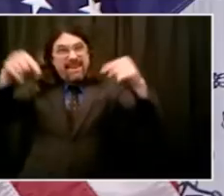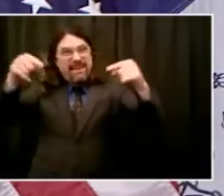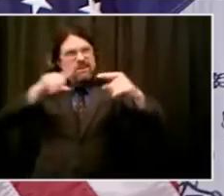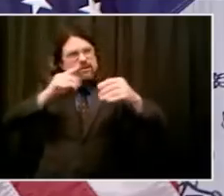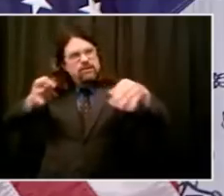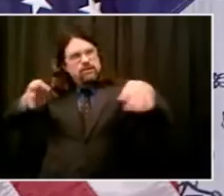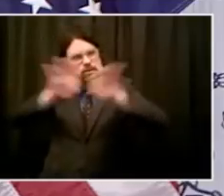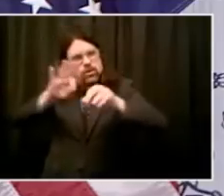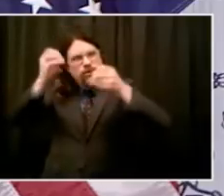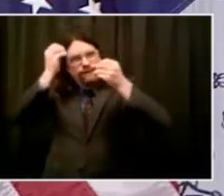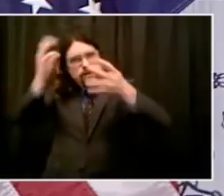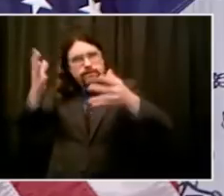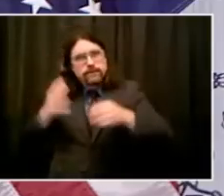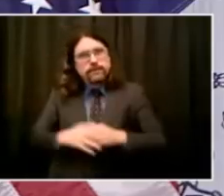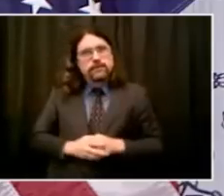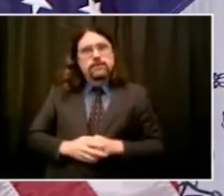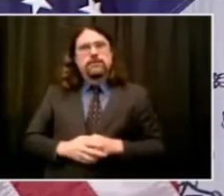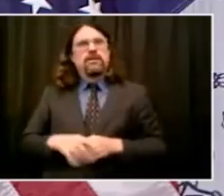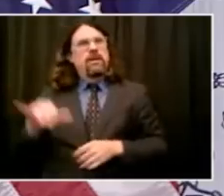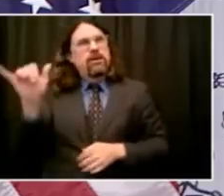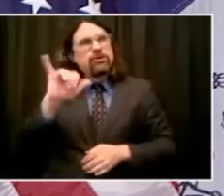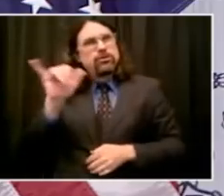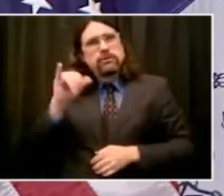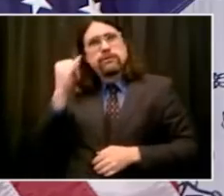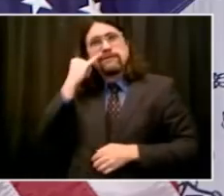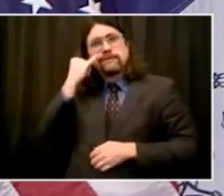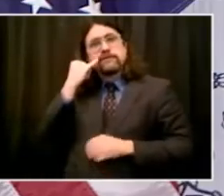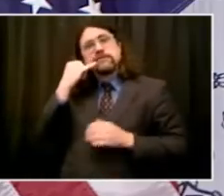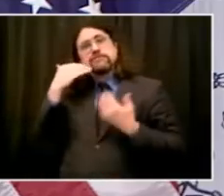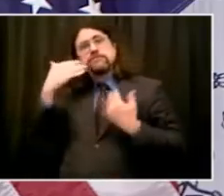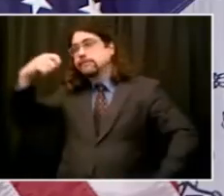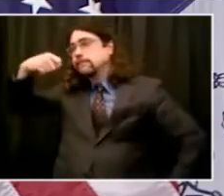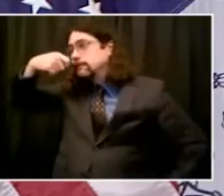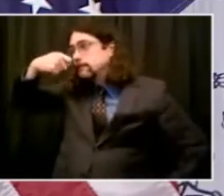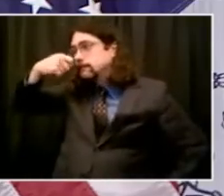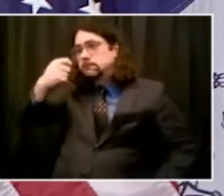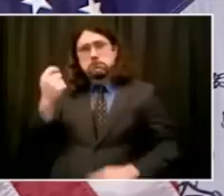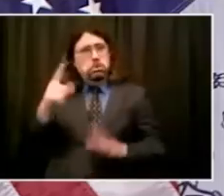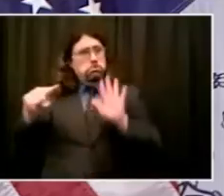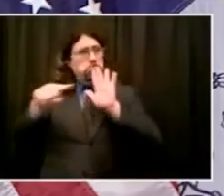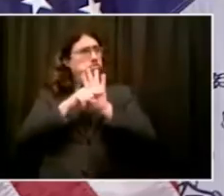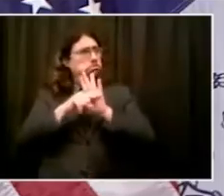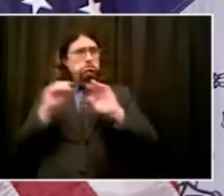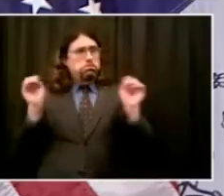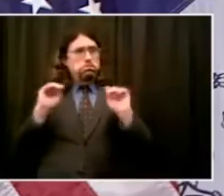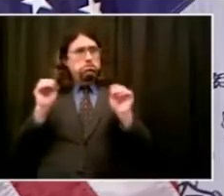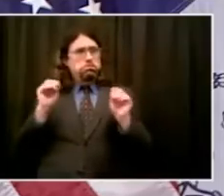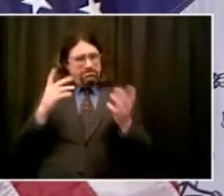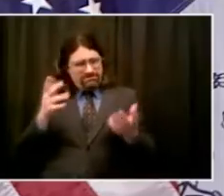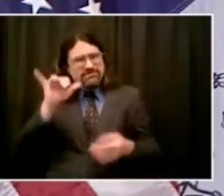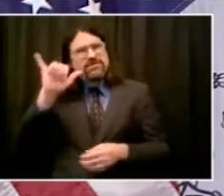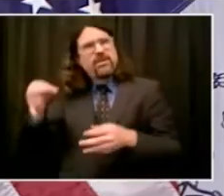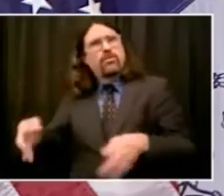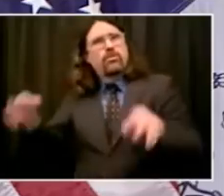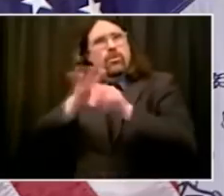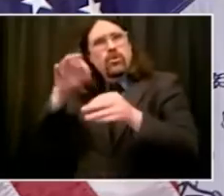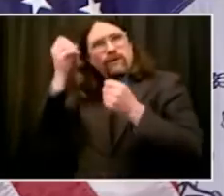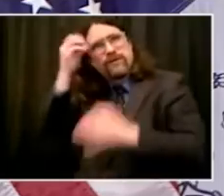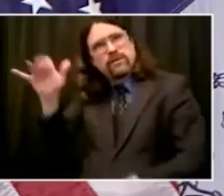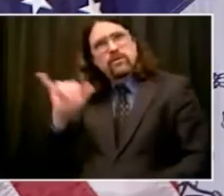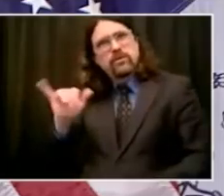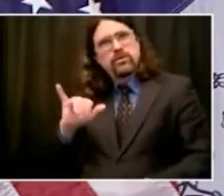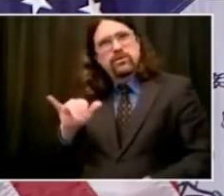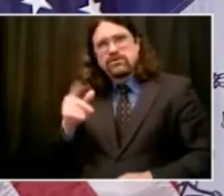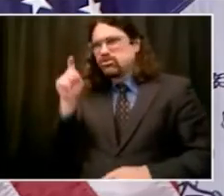able to validate and verify their status. But we've got real issues that we got to work through before we get to that. And